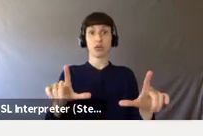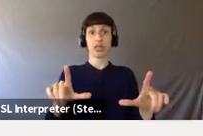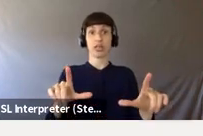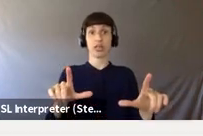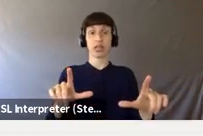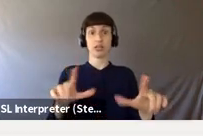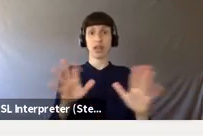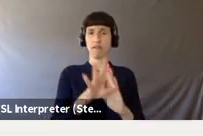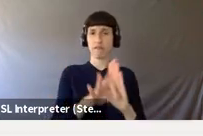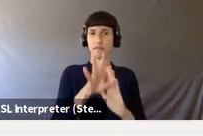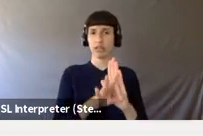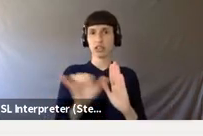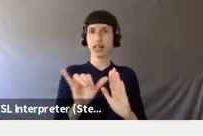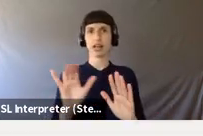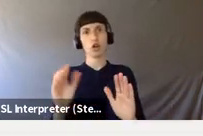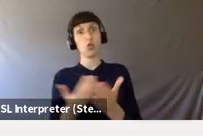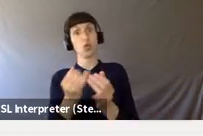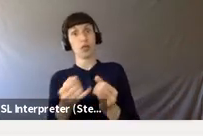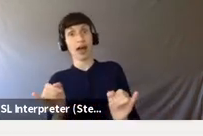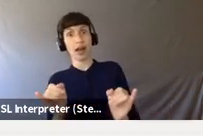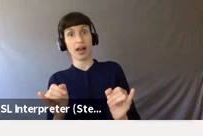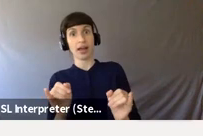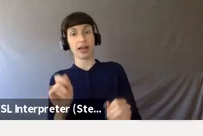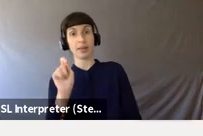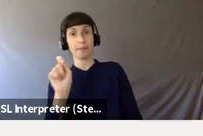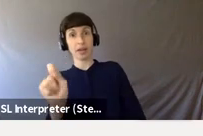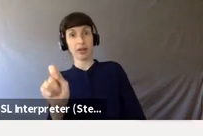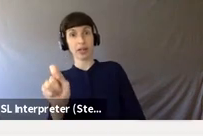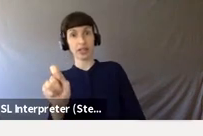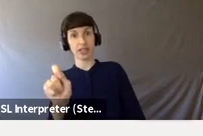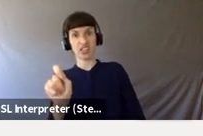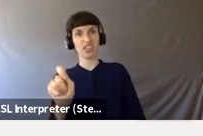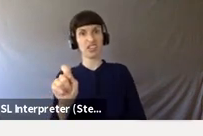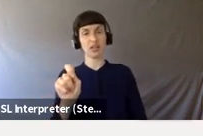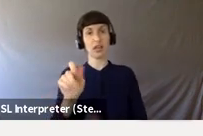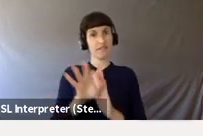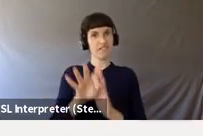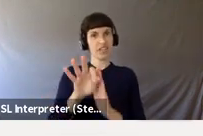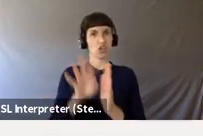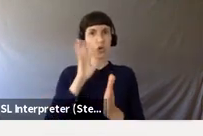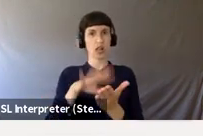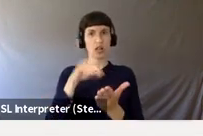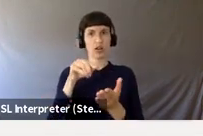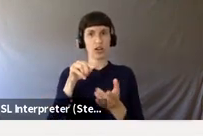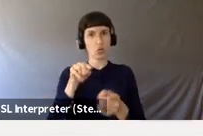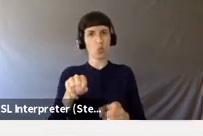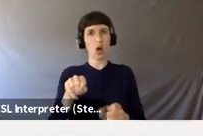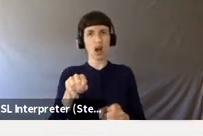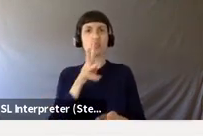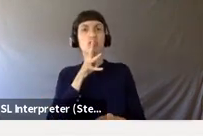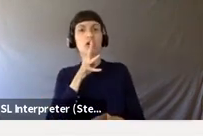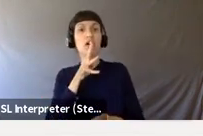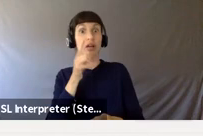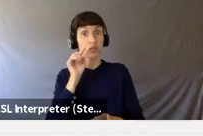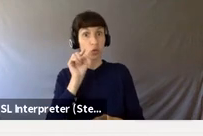line, period, things like that. It will learn as you go, and this is a feature for both you and for your students